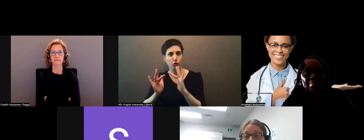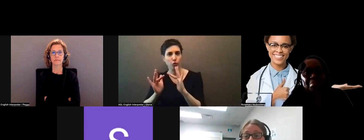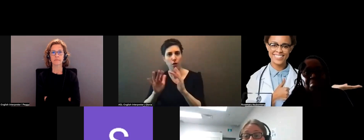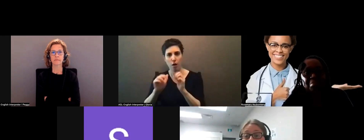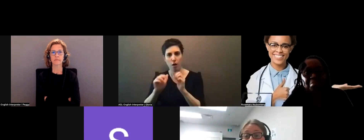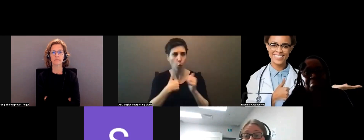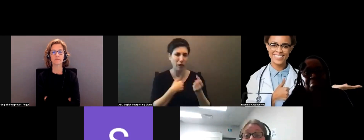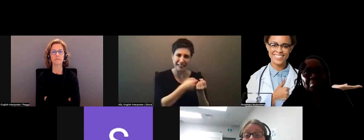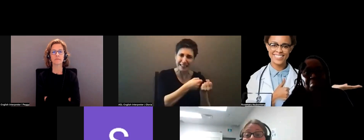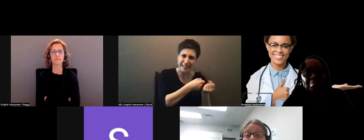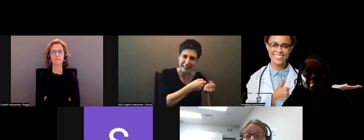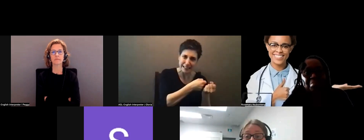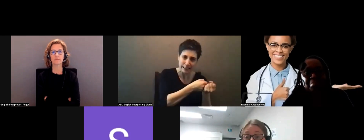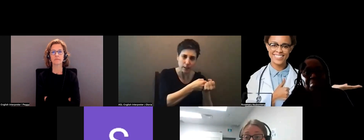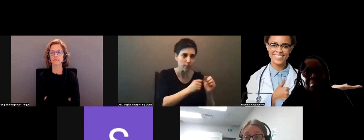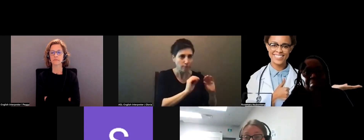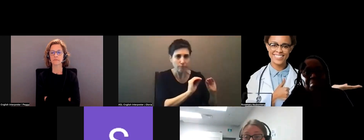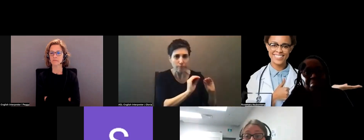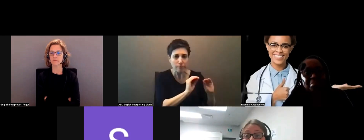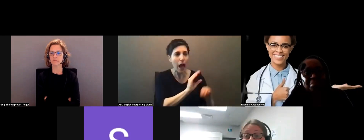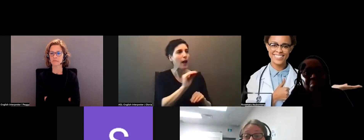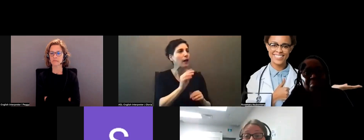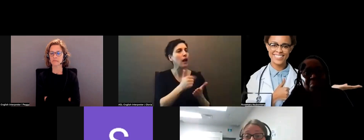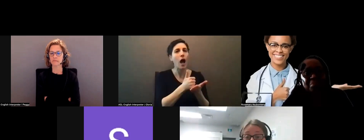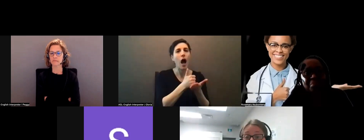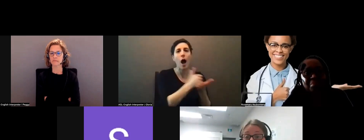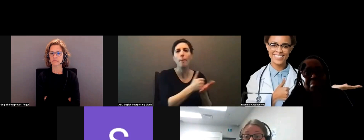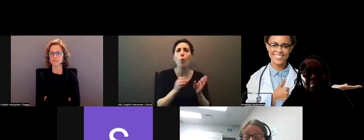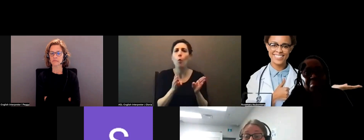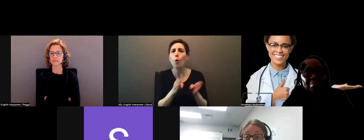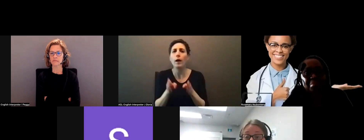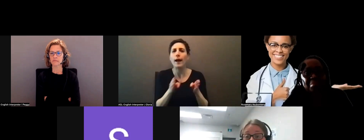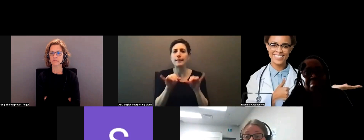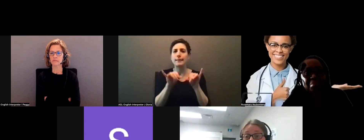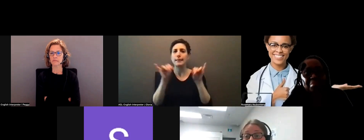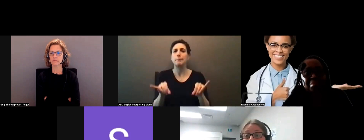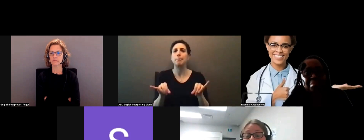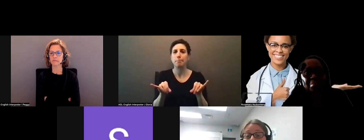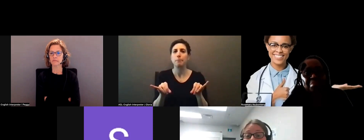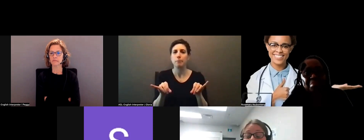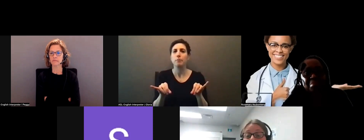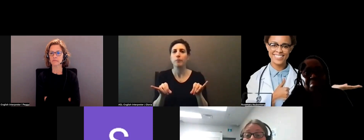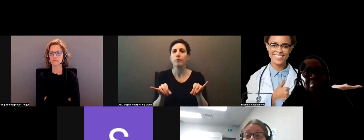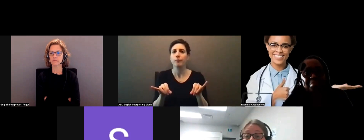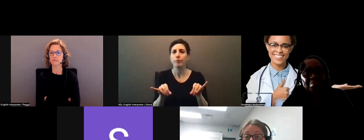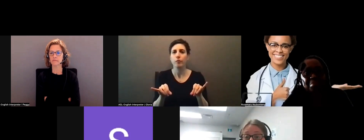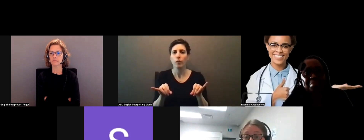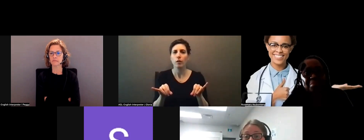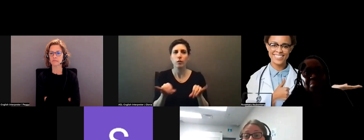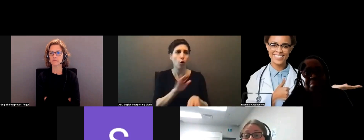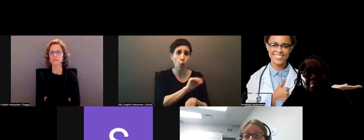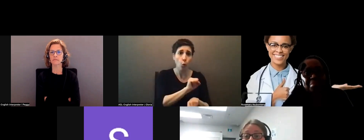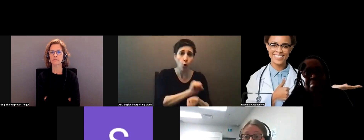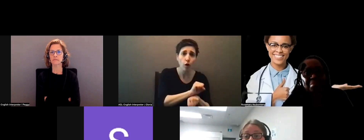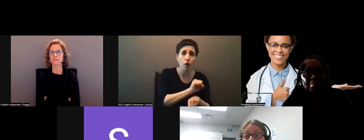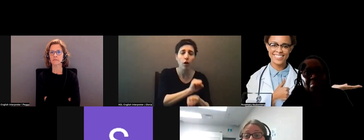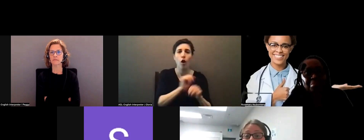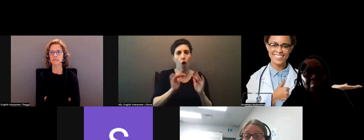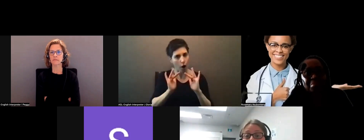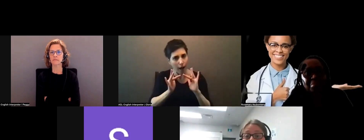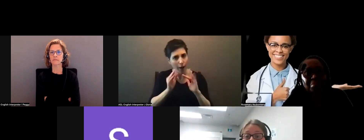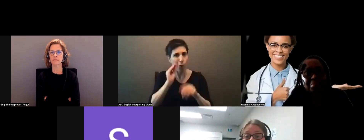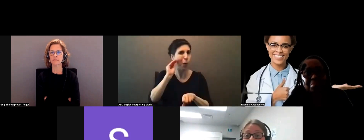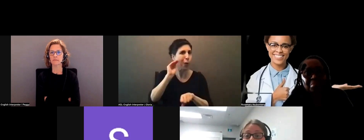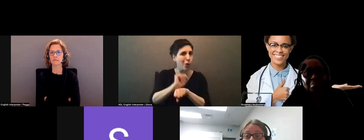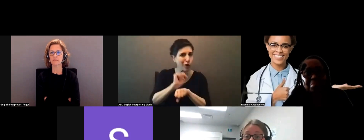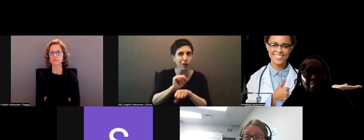we helped her on organizing or creating a system that will help her organize her work online, share